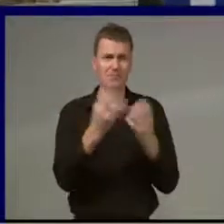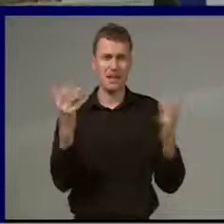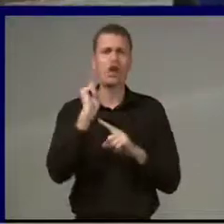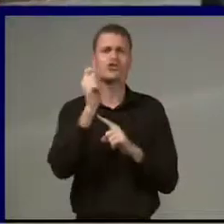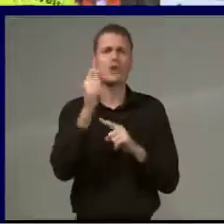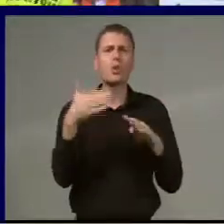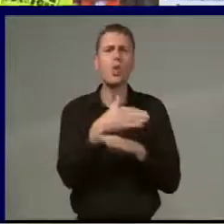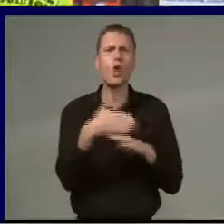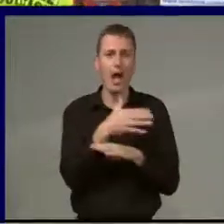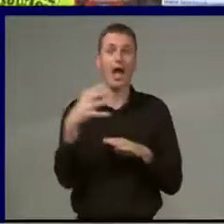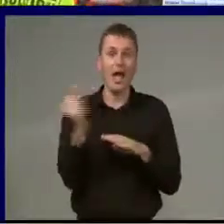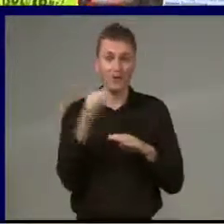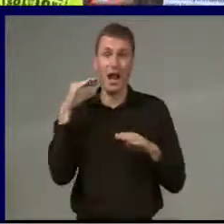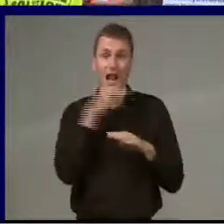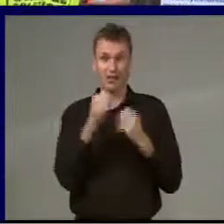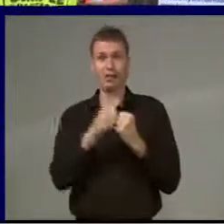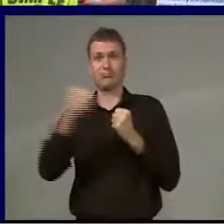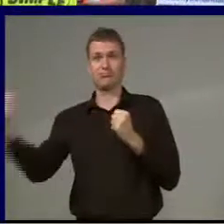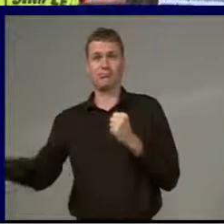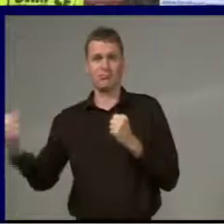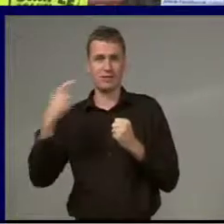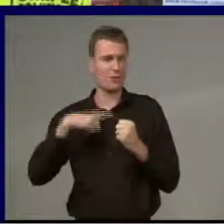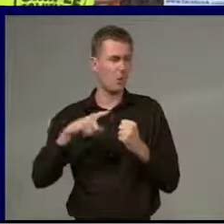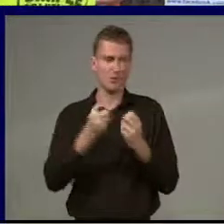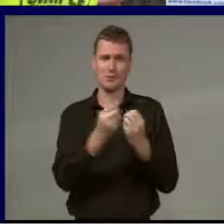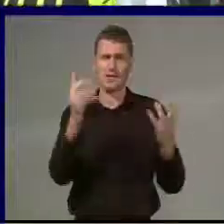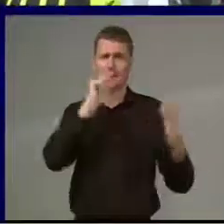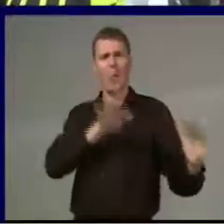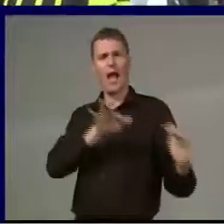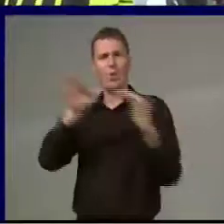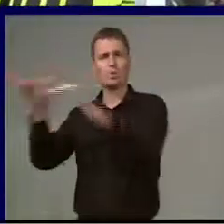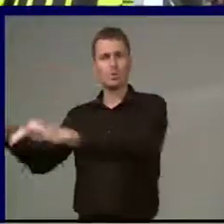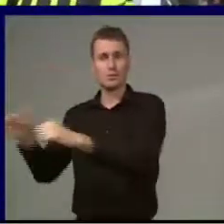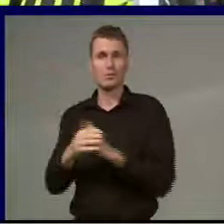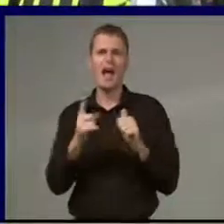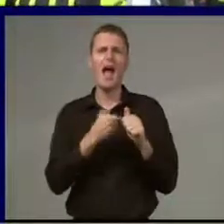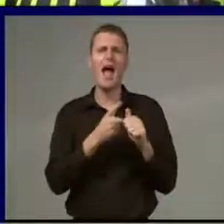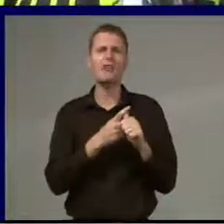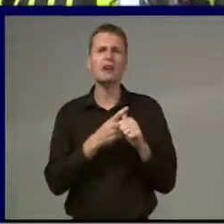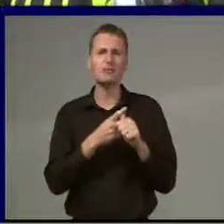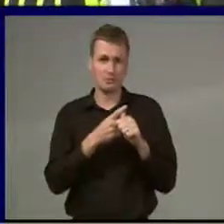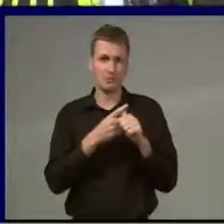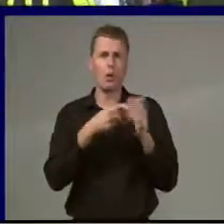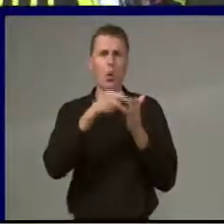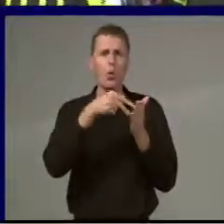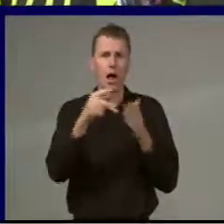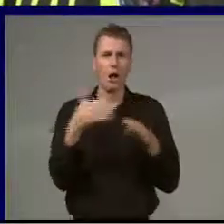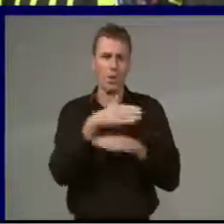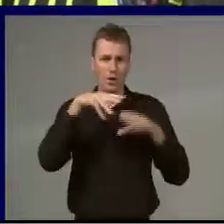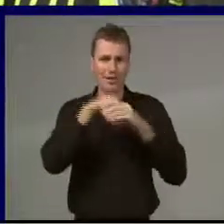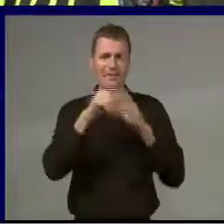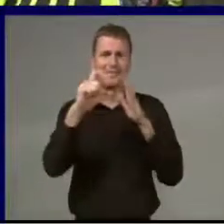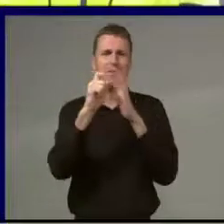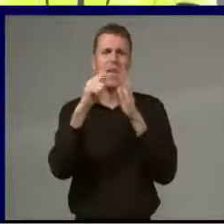take an extended lunch break following the major evacuation. Aaron Walker was working at a CPIT construction site near